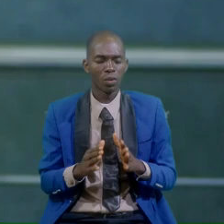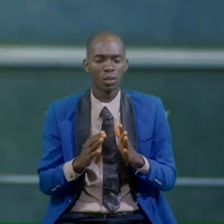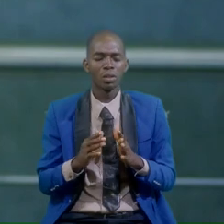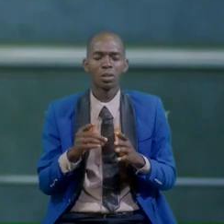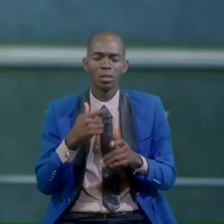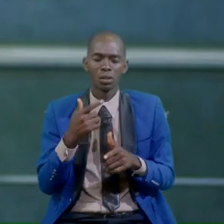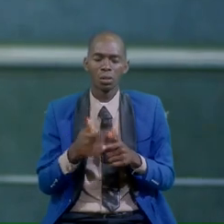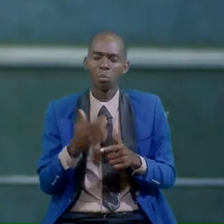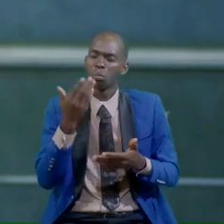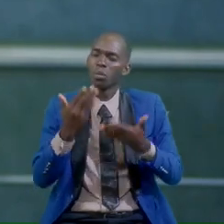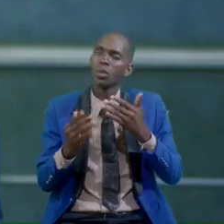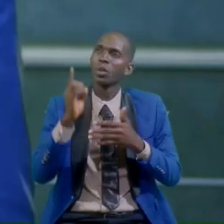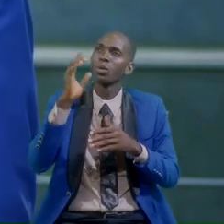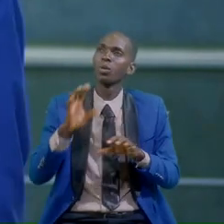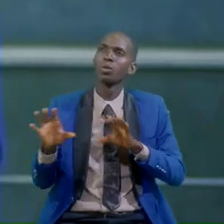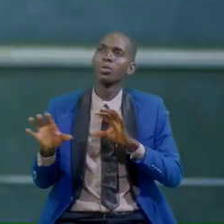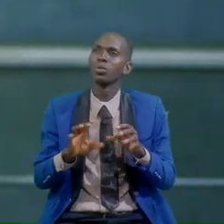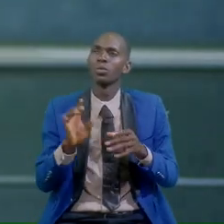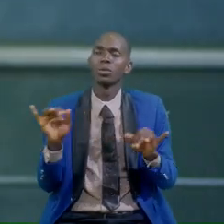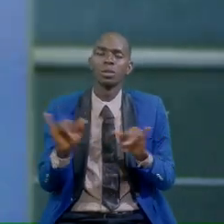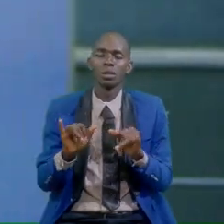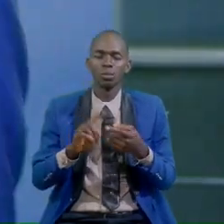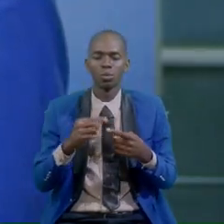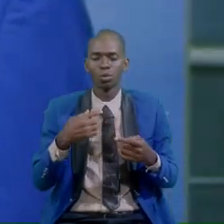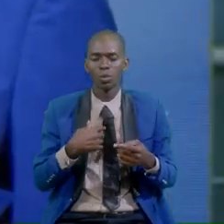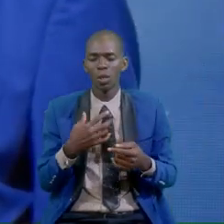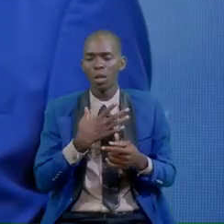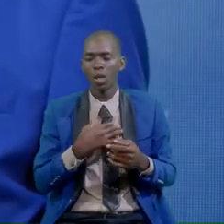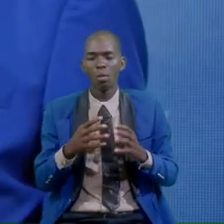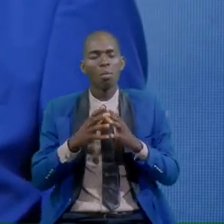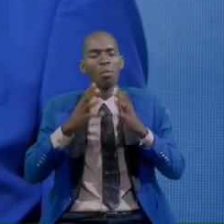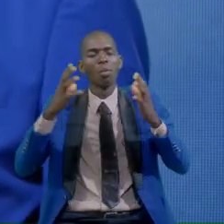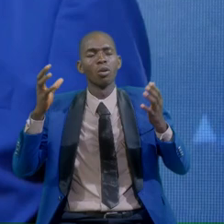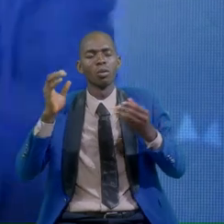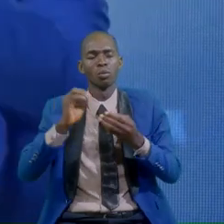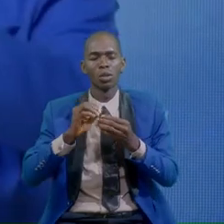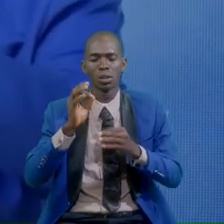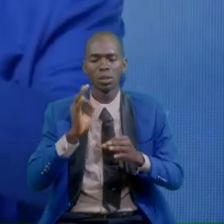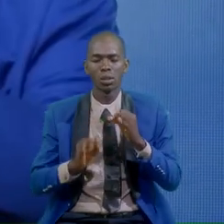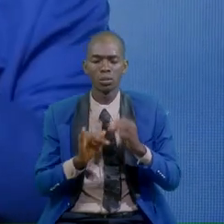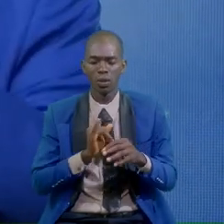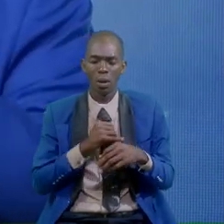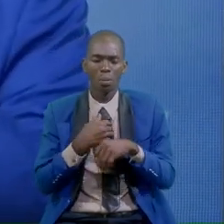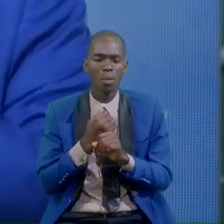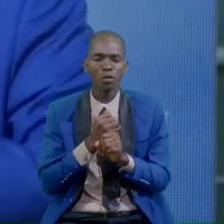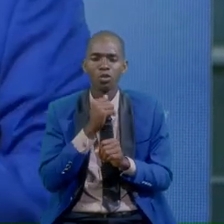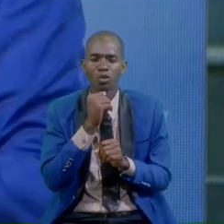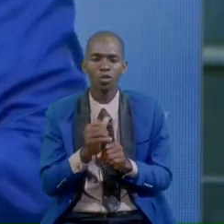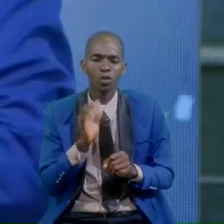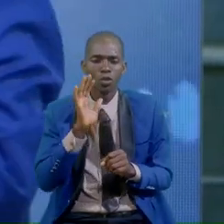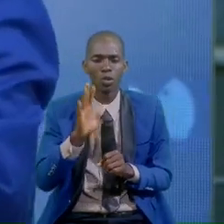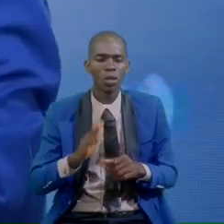me, and much more if I make not your life as one